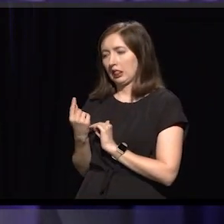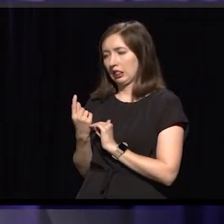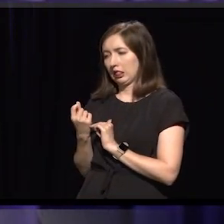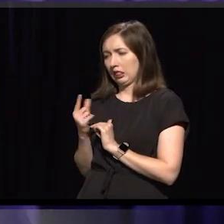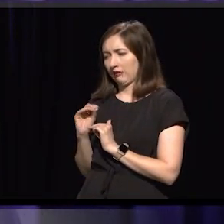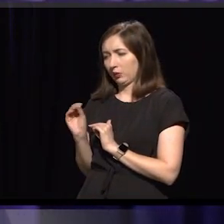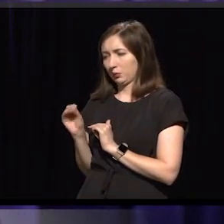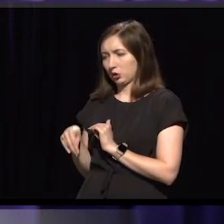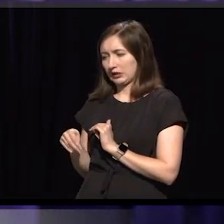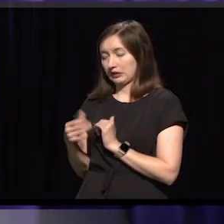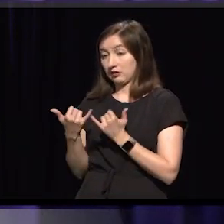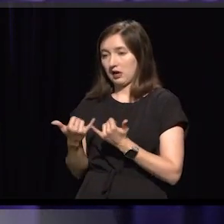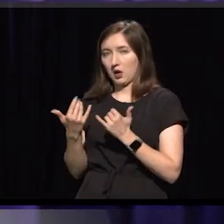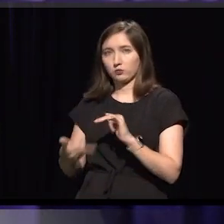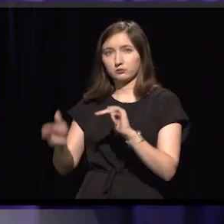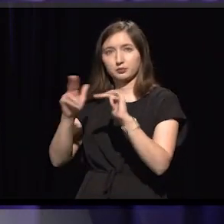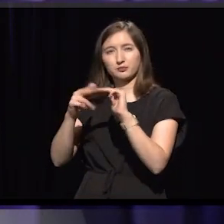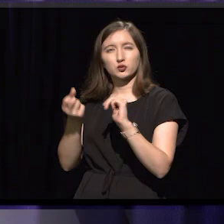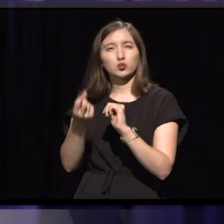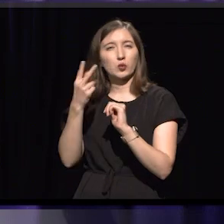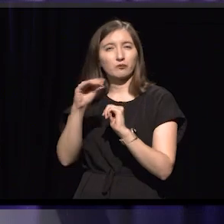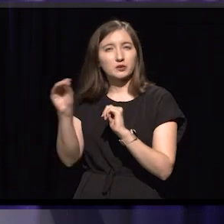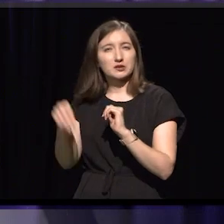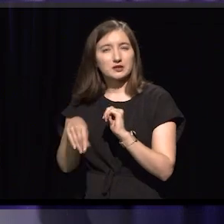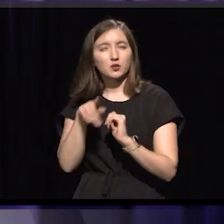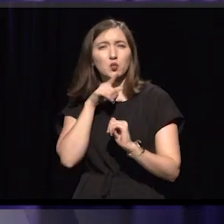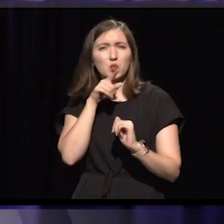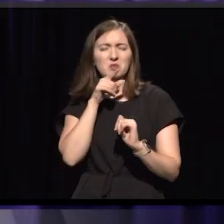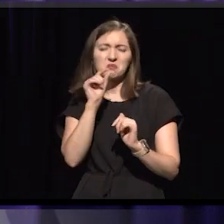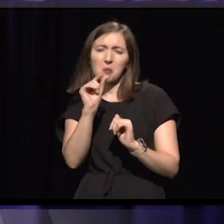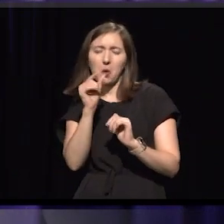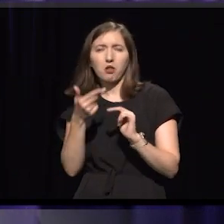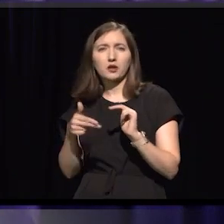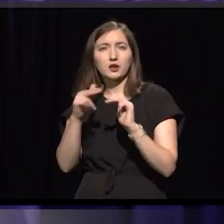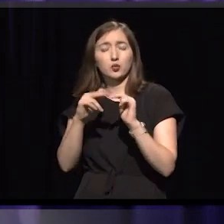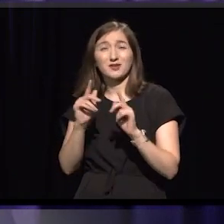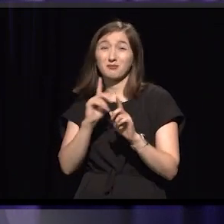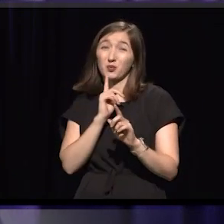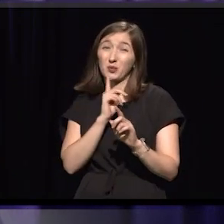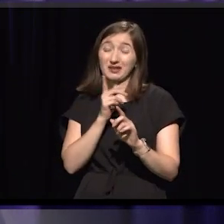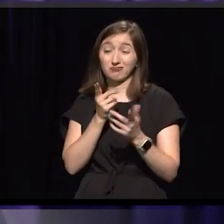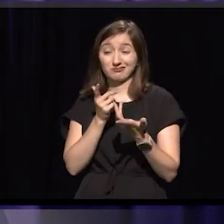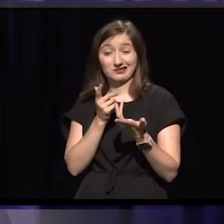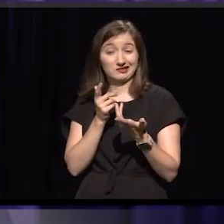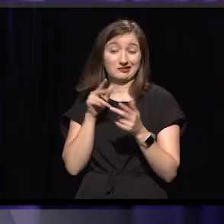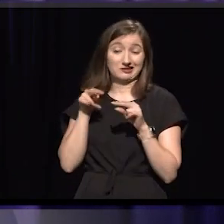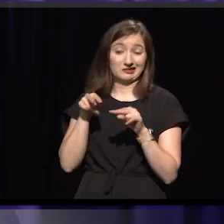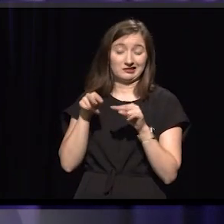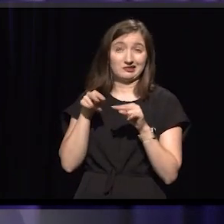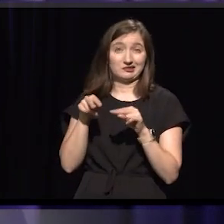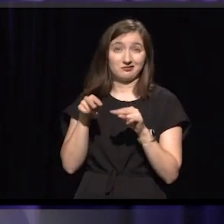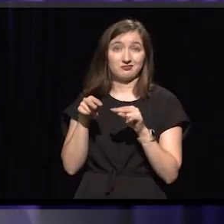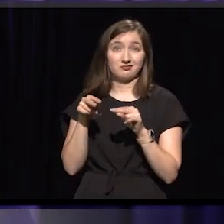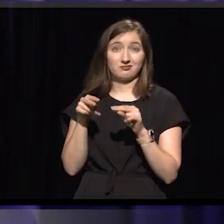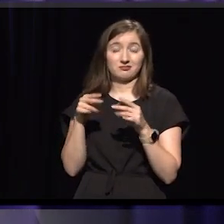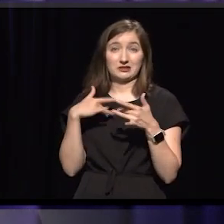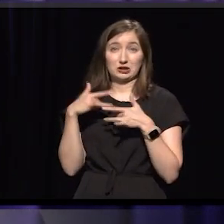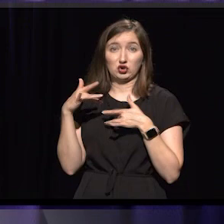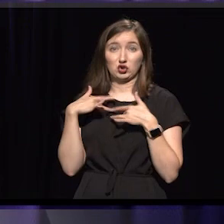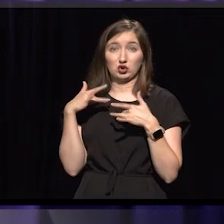but which may not be a real increase, but that is a bigger number than it was back in